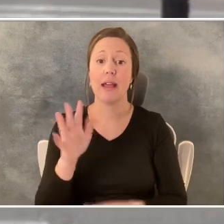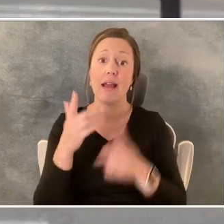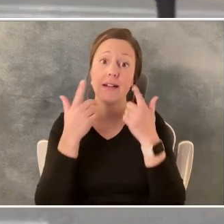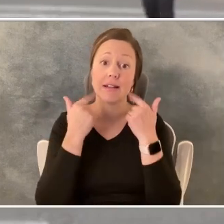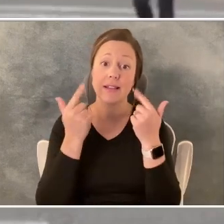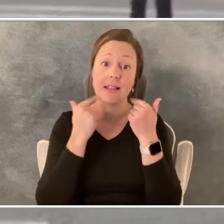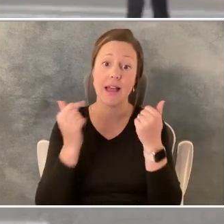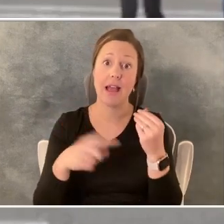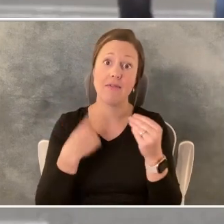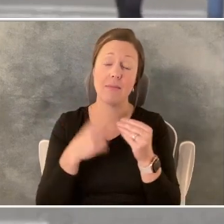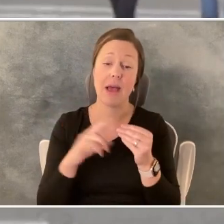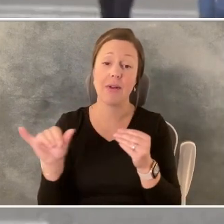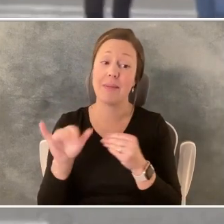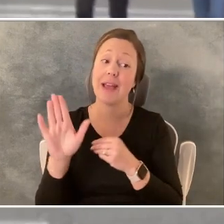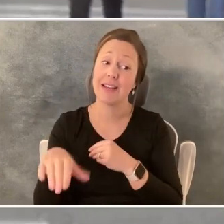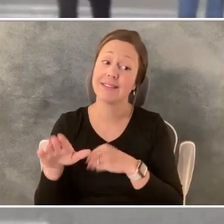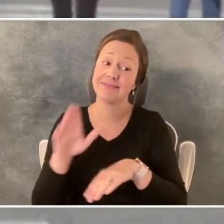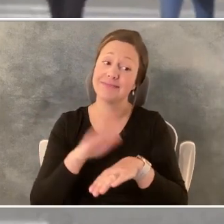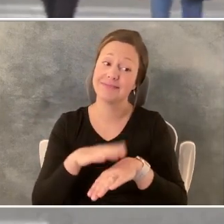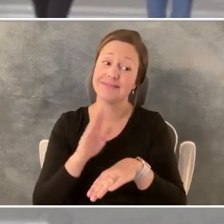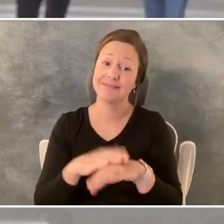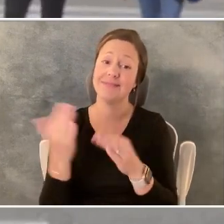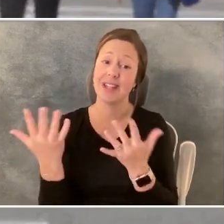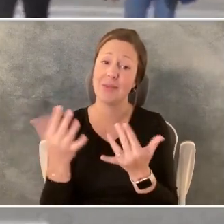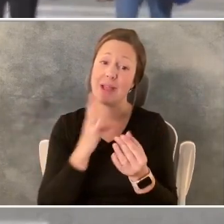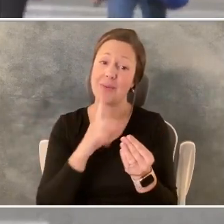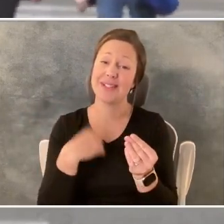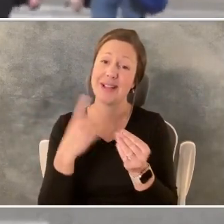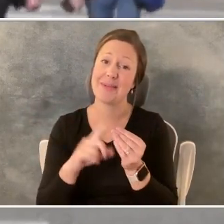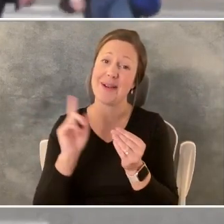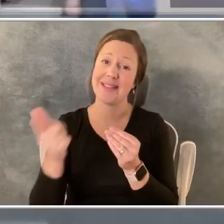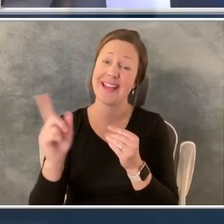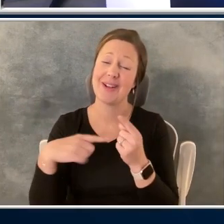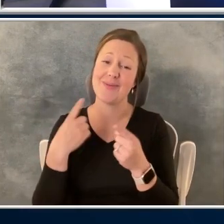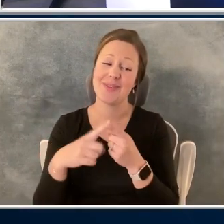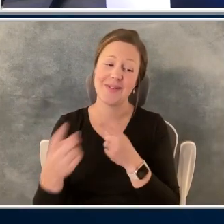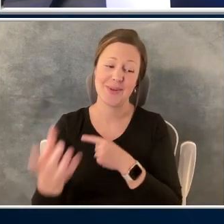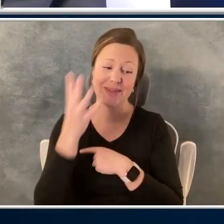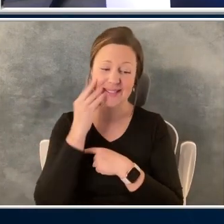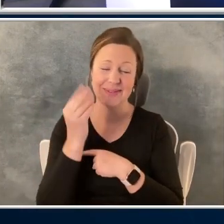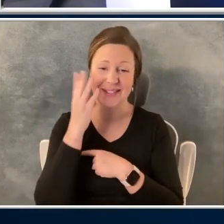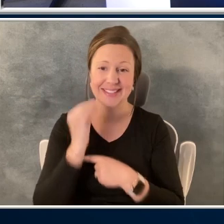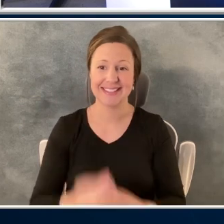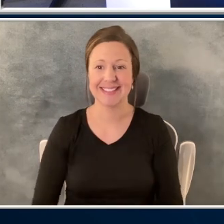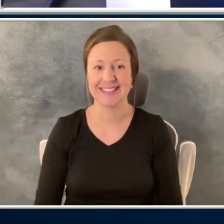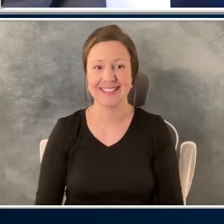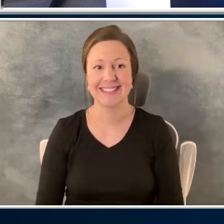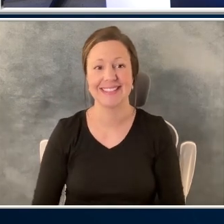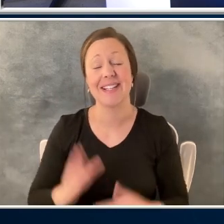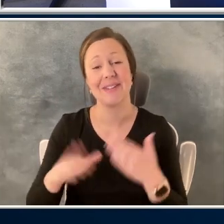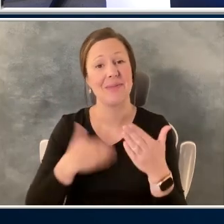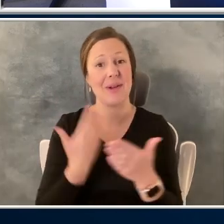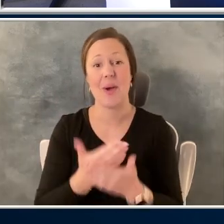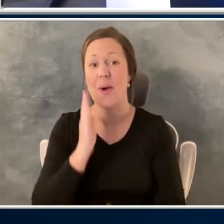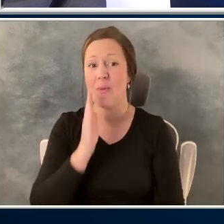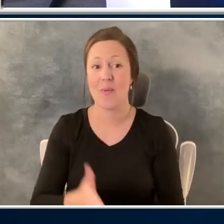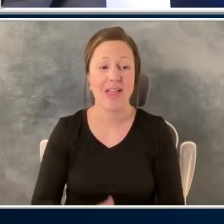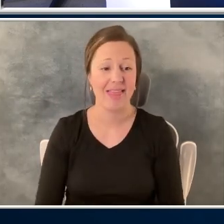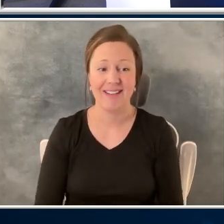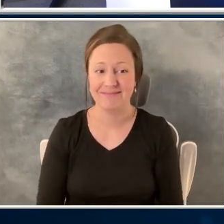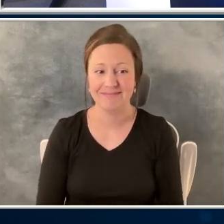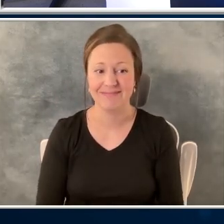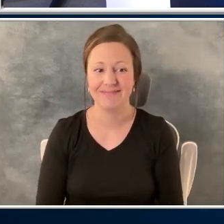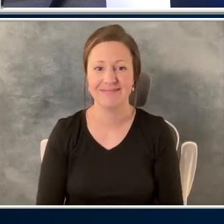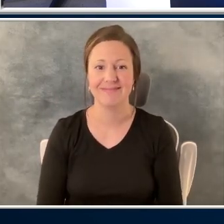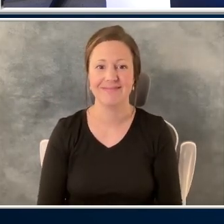well, just wait. We'll talk about it when you get there. We're all gonna get there. I'm taking it, that all sounded